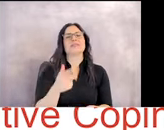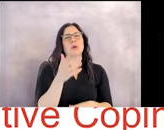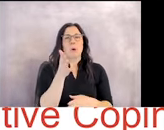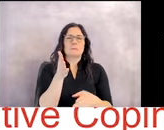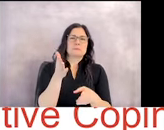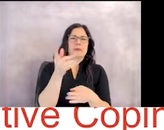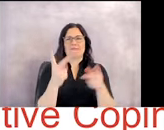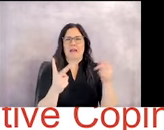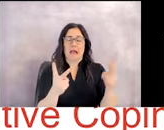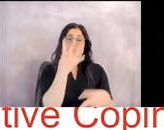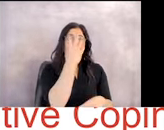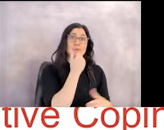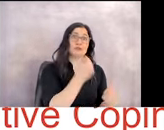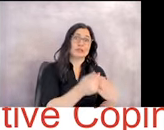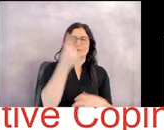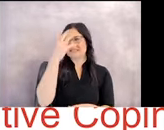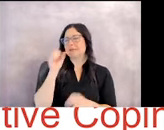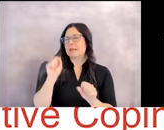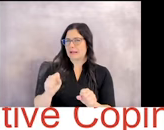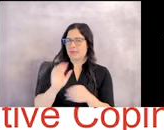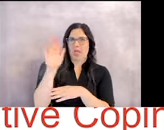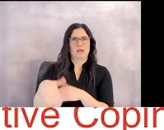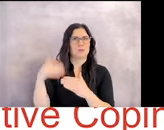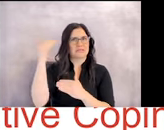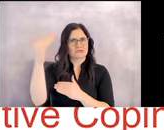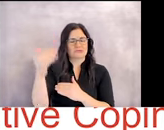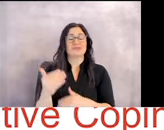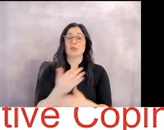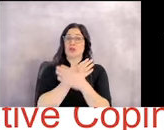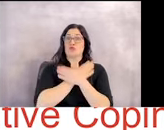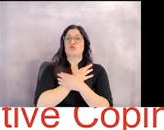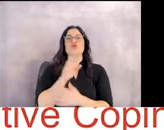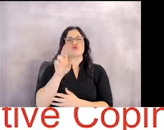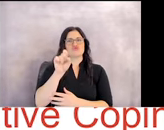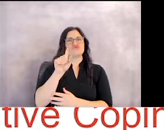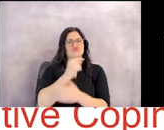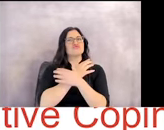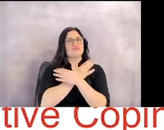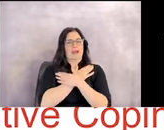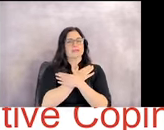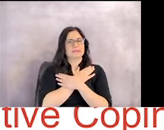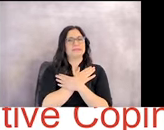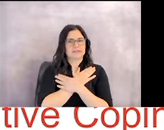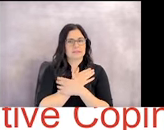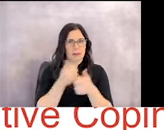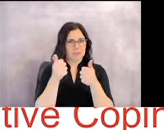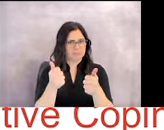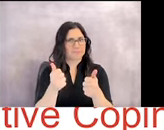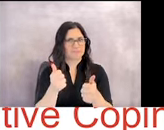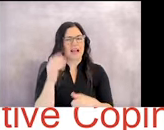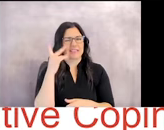middle because it depends. Rest, I'm going to put rest over here, and I see you moving things around